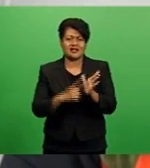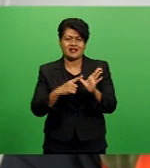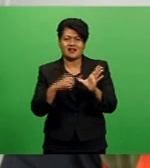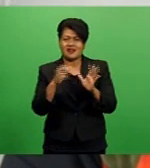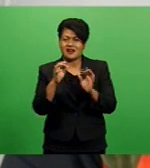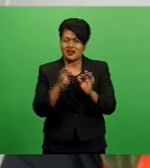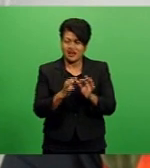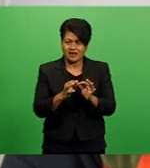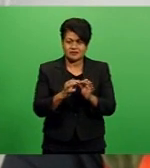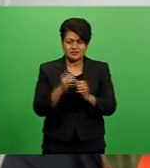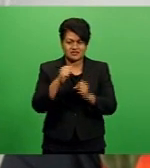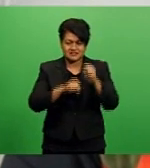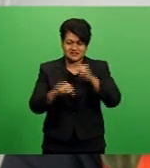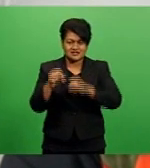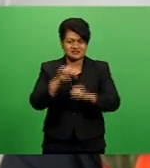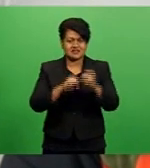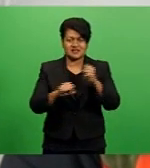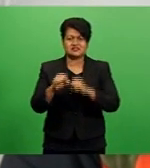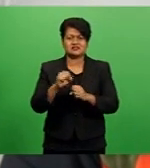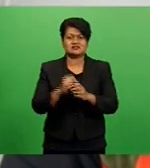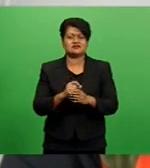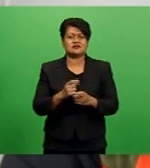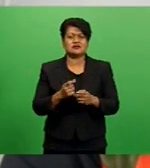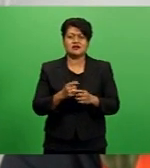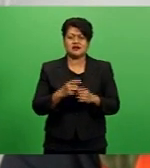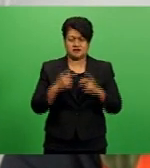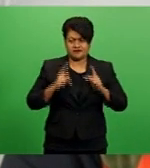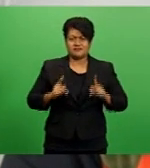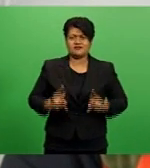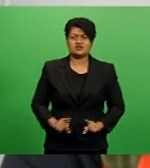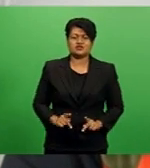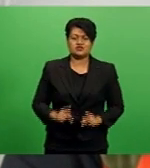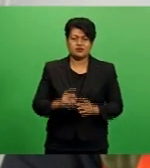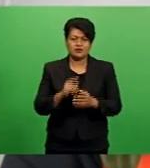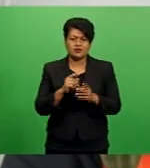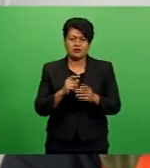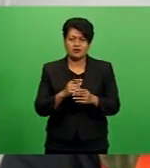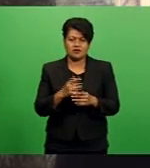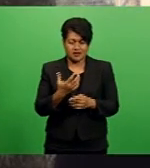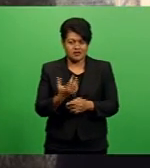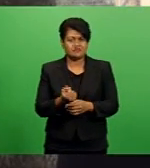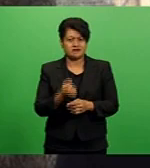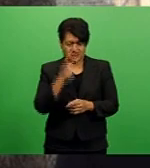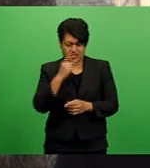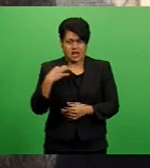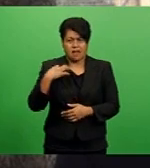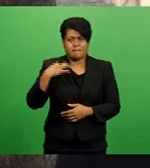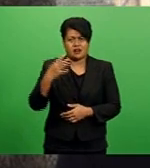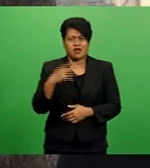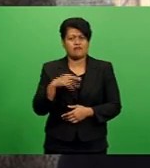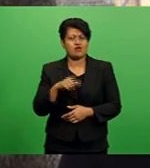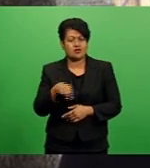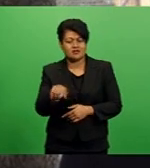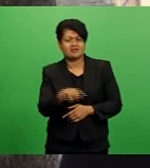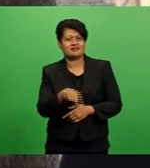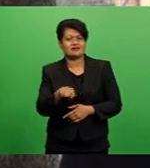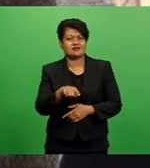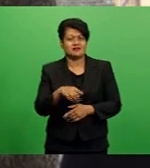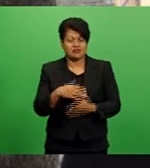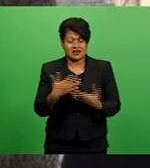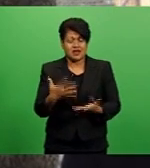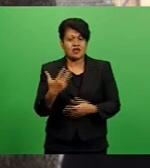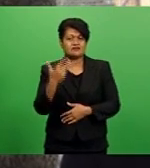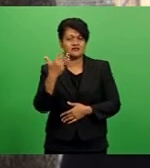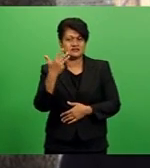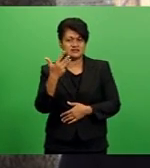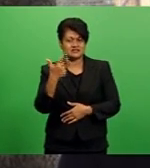and physiotherapy and pharmacy. So at least there are still some programs that they can apply for. There are currently 790